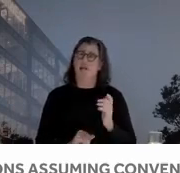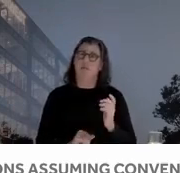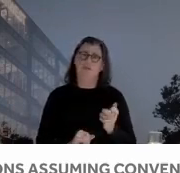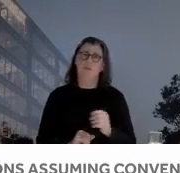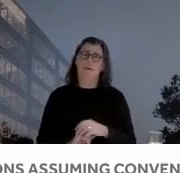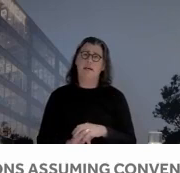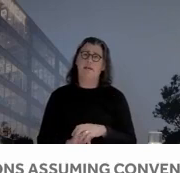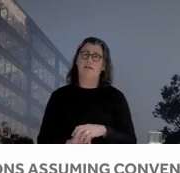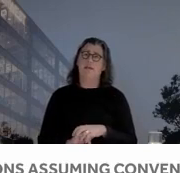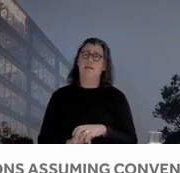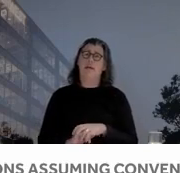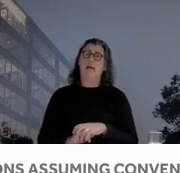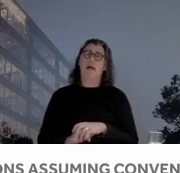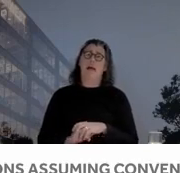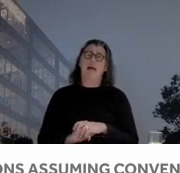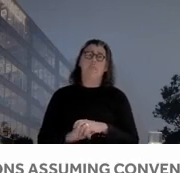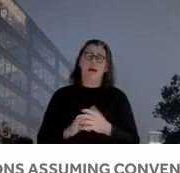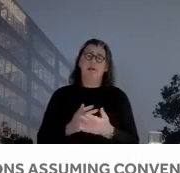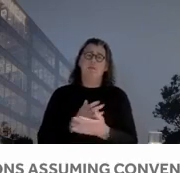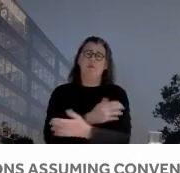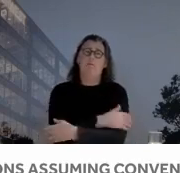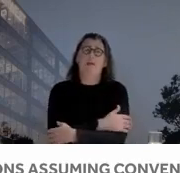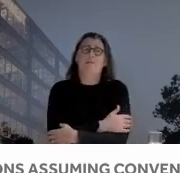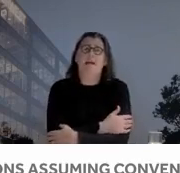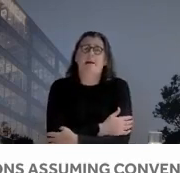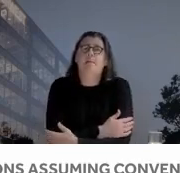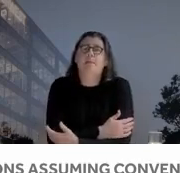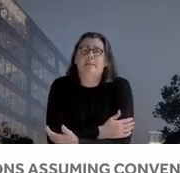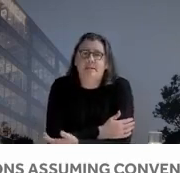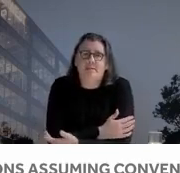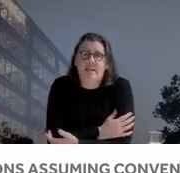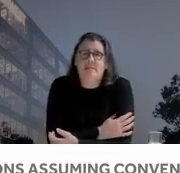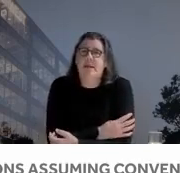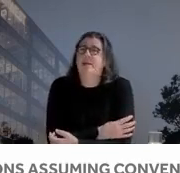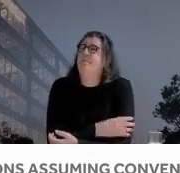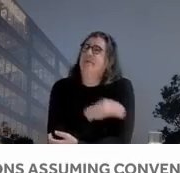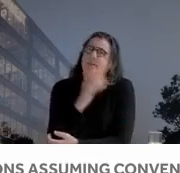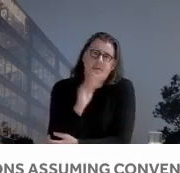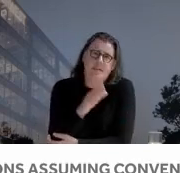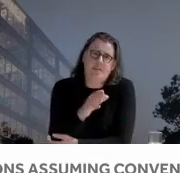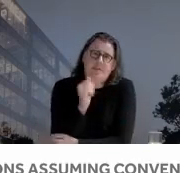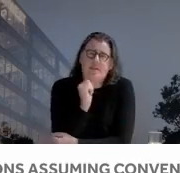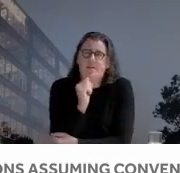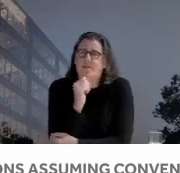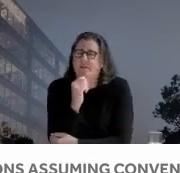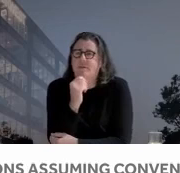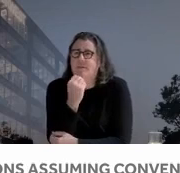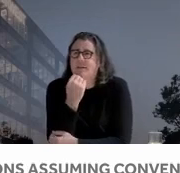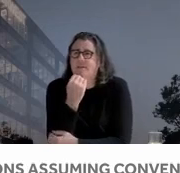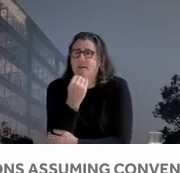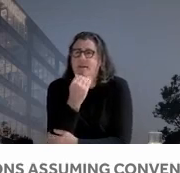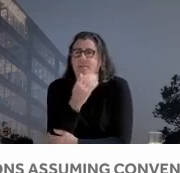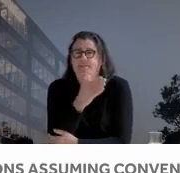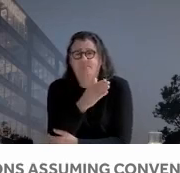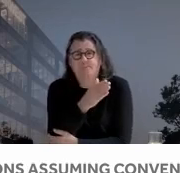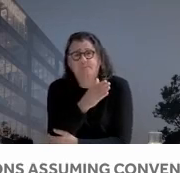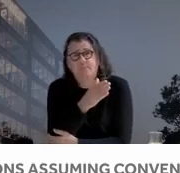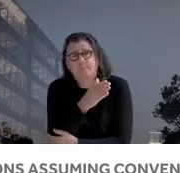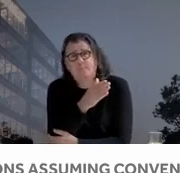flat slab with drop panels, a banded one-way slab, a PT flat slab, etc., etc., etc. You can read them down the